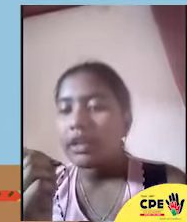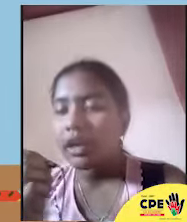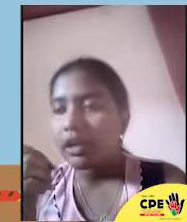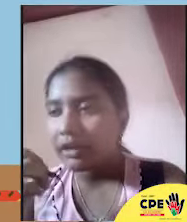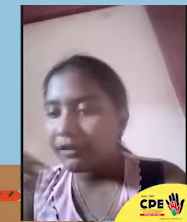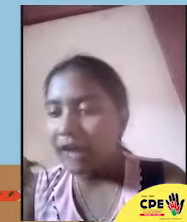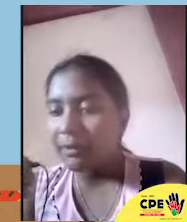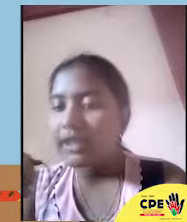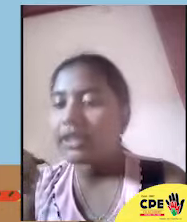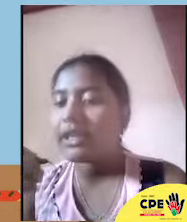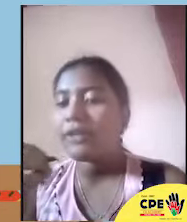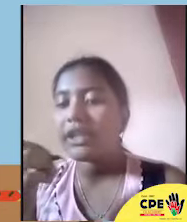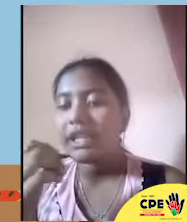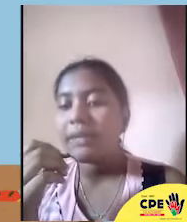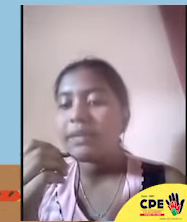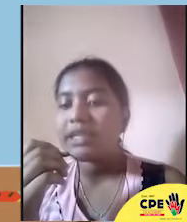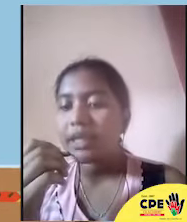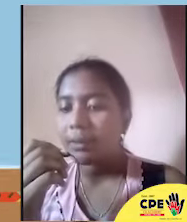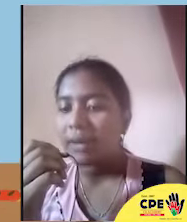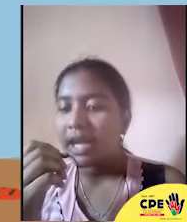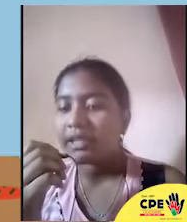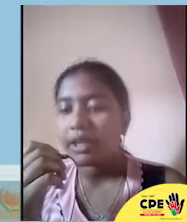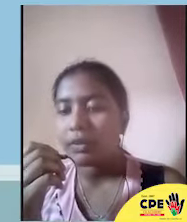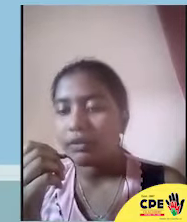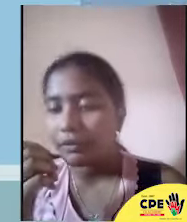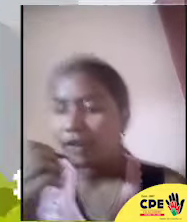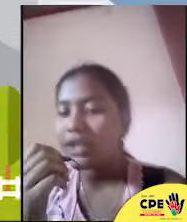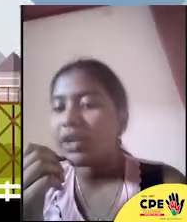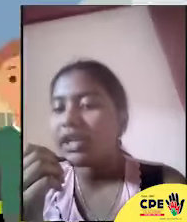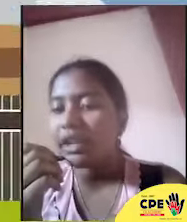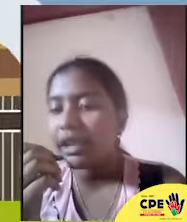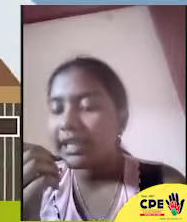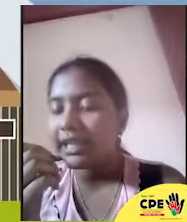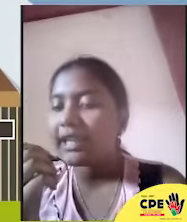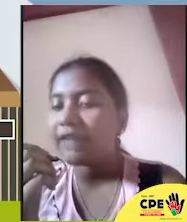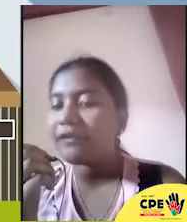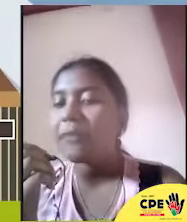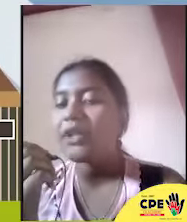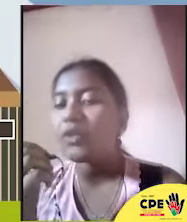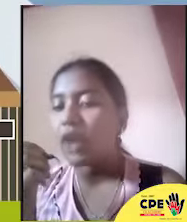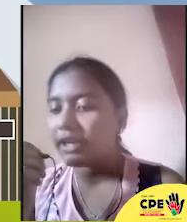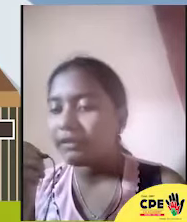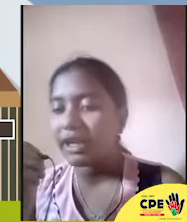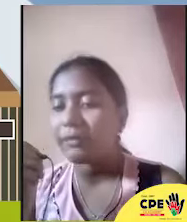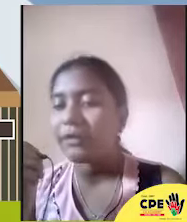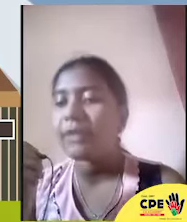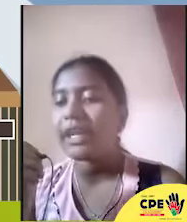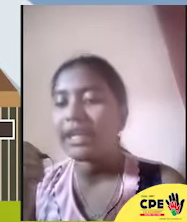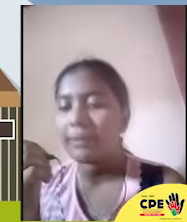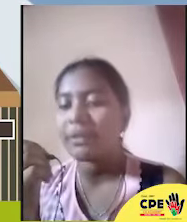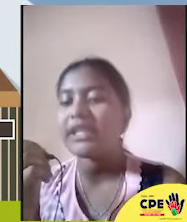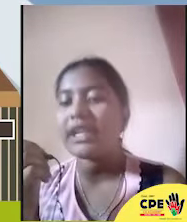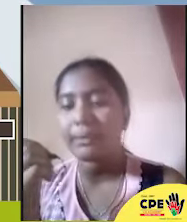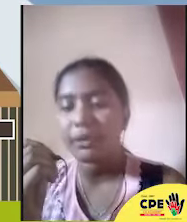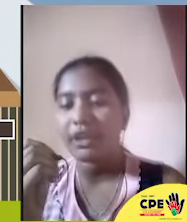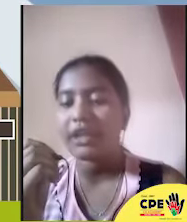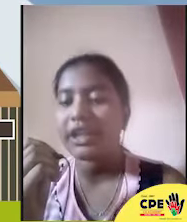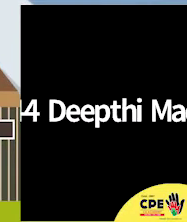on the farmers. There were three bills that were passed. That first one telling that farmers wanted freedom from indebtedness